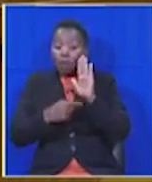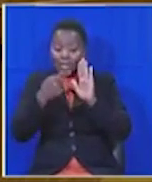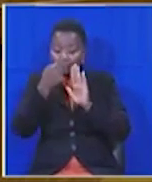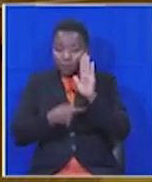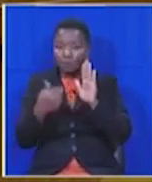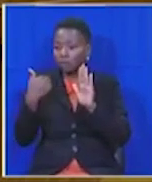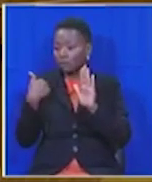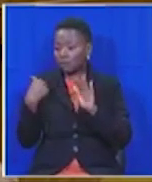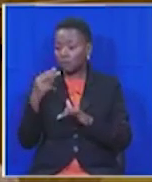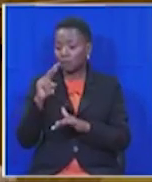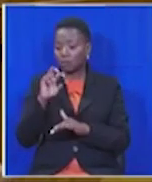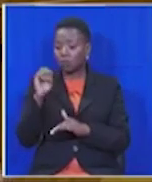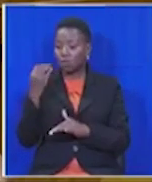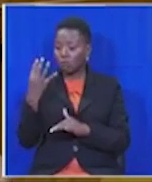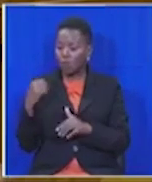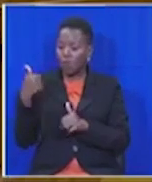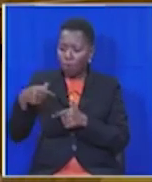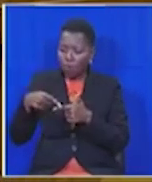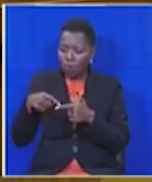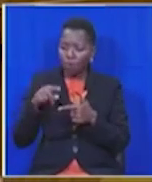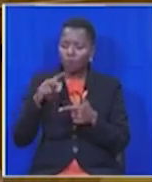since 2014,